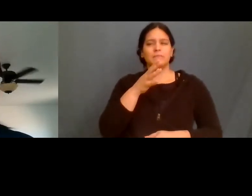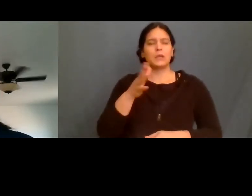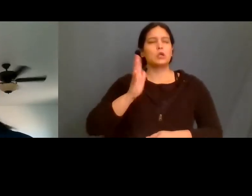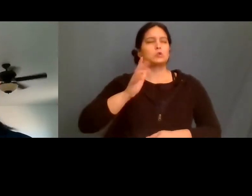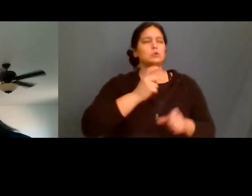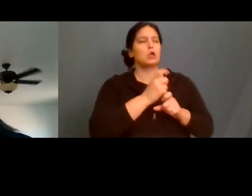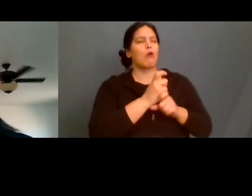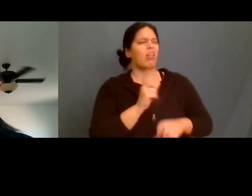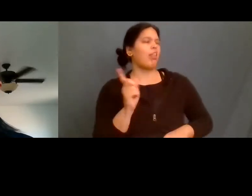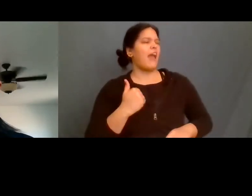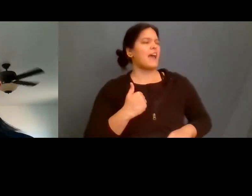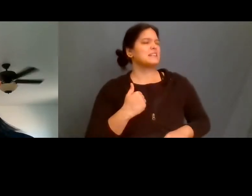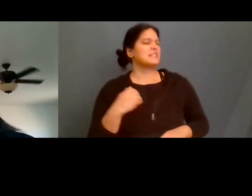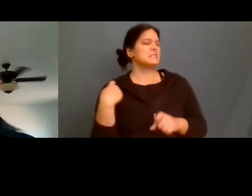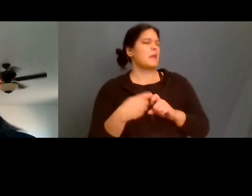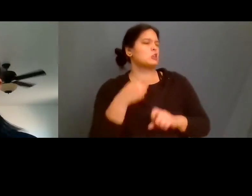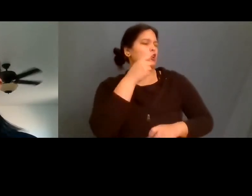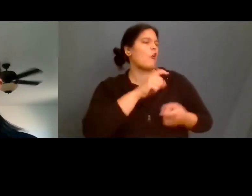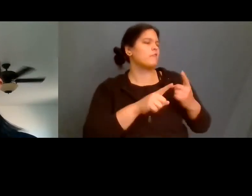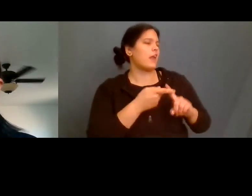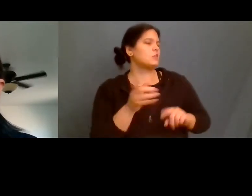know. But that's just,